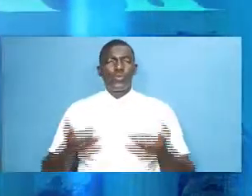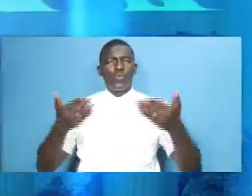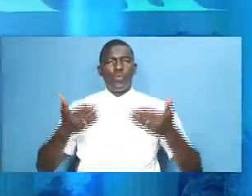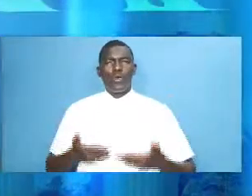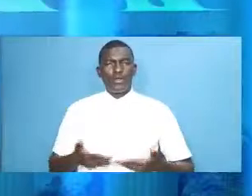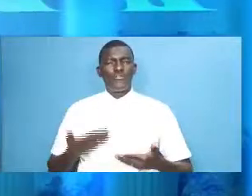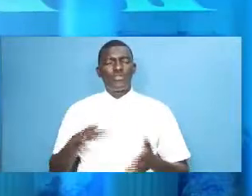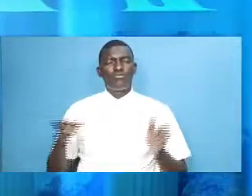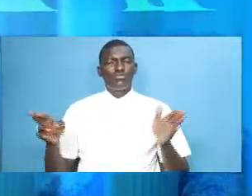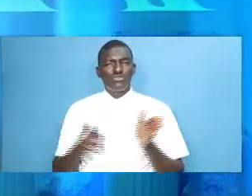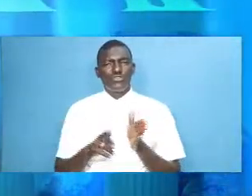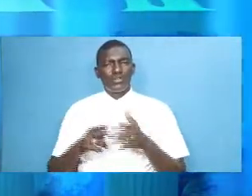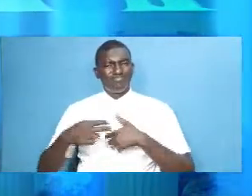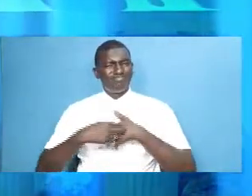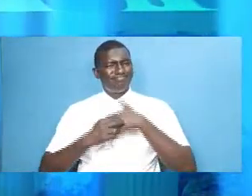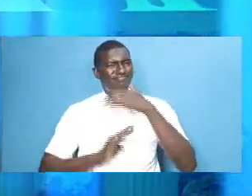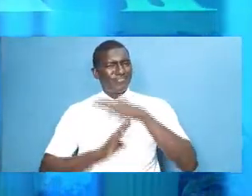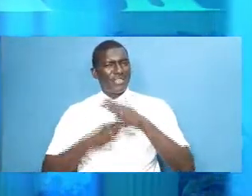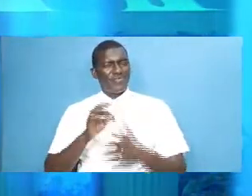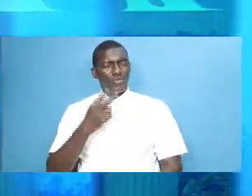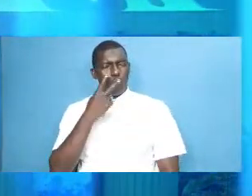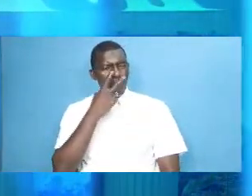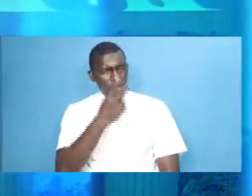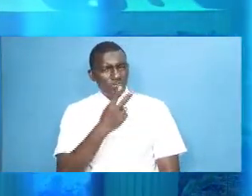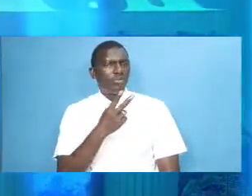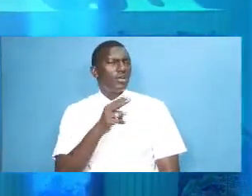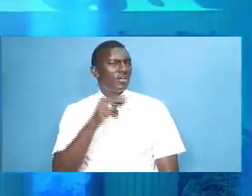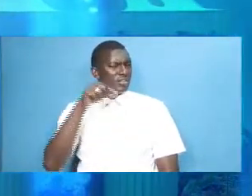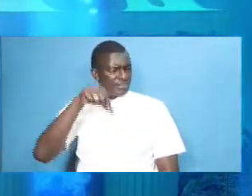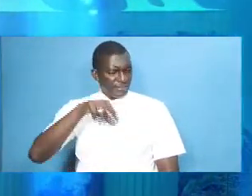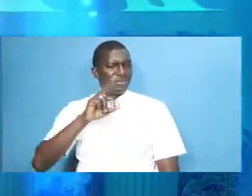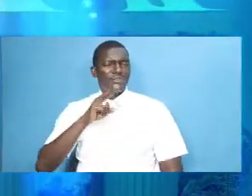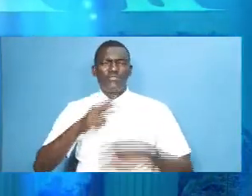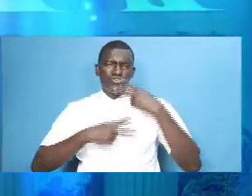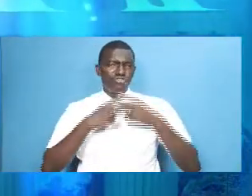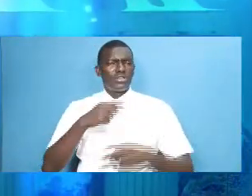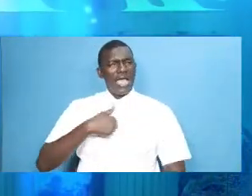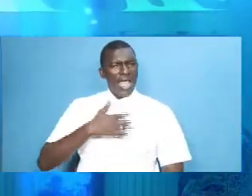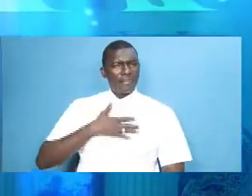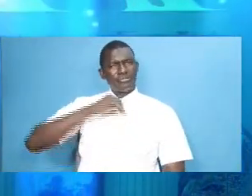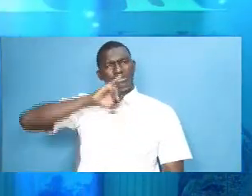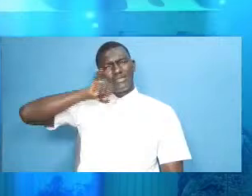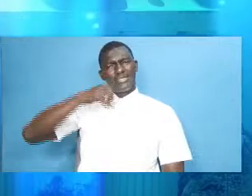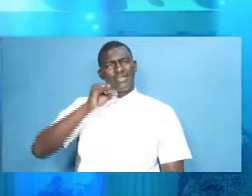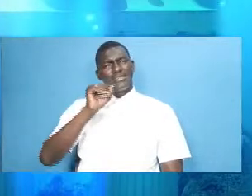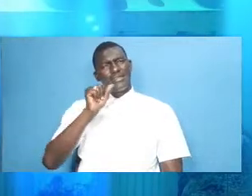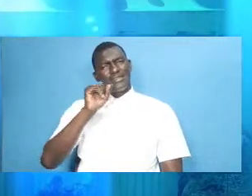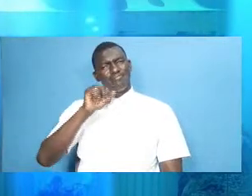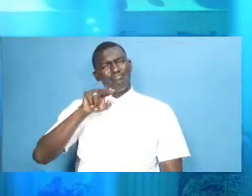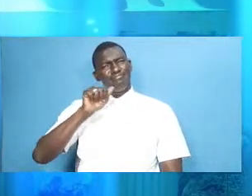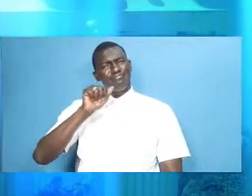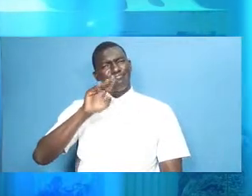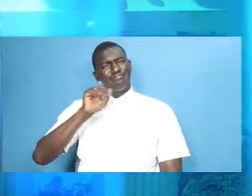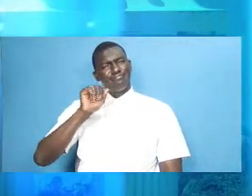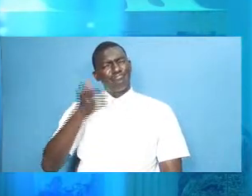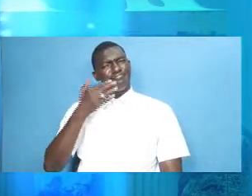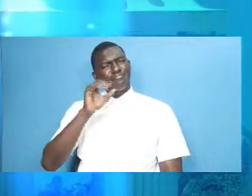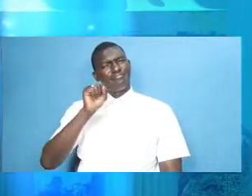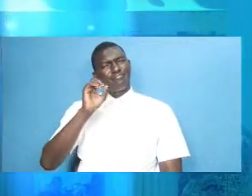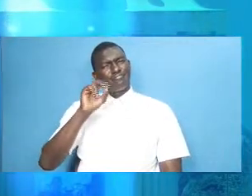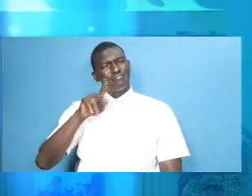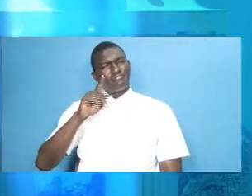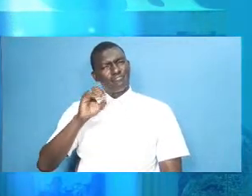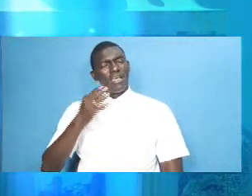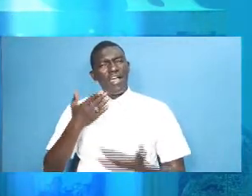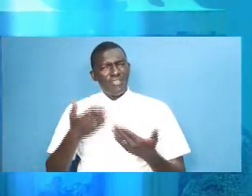Welcome back from that short commercial break. If you're just tuning in, you're watching QTV News, and I am Jenna Masonko. Now, Unique Energy, part of the